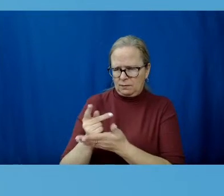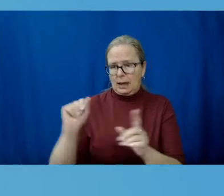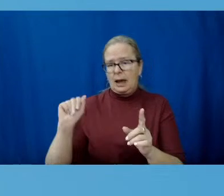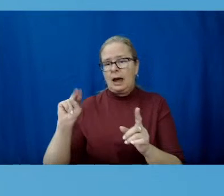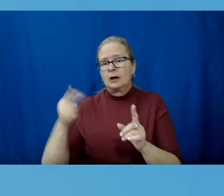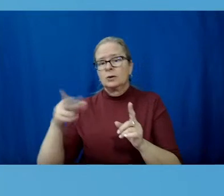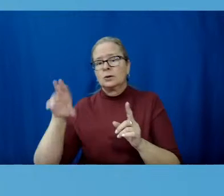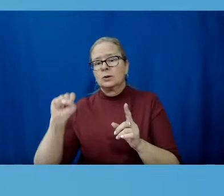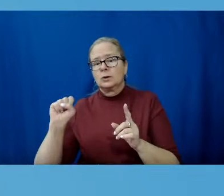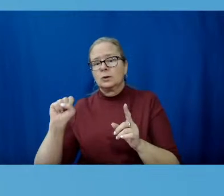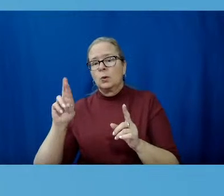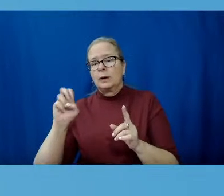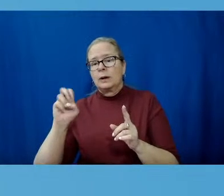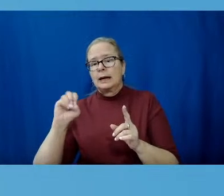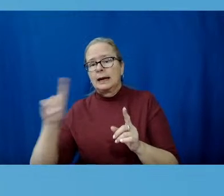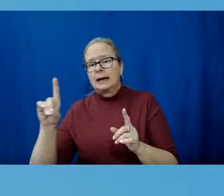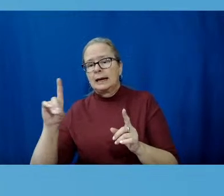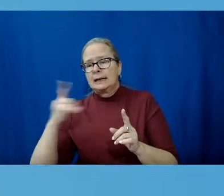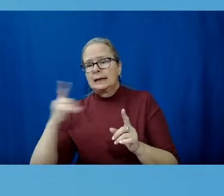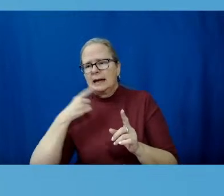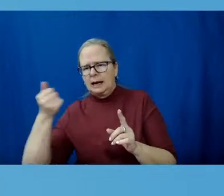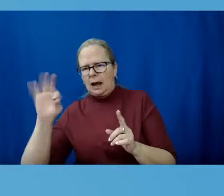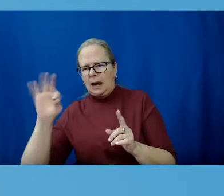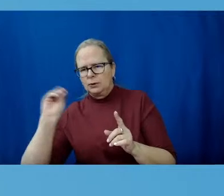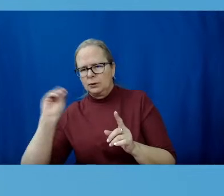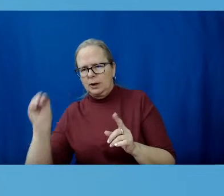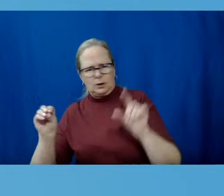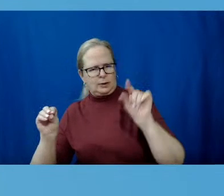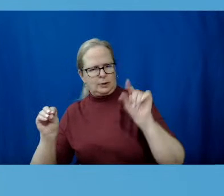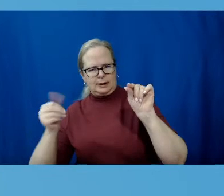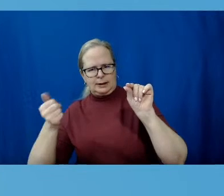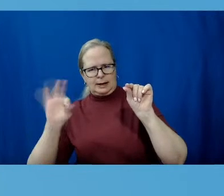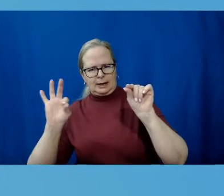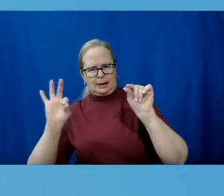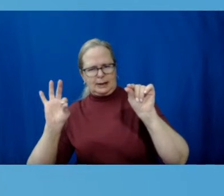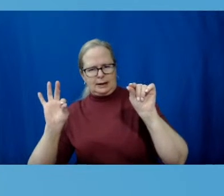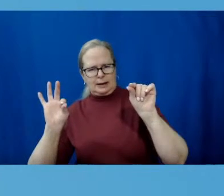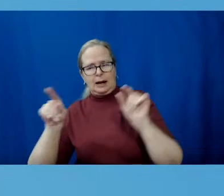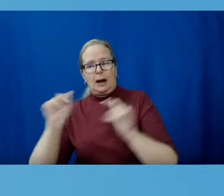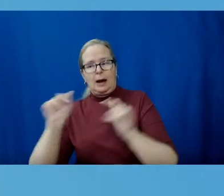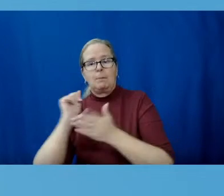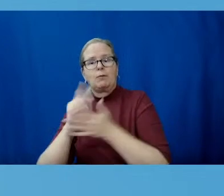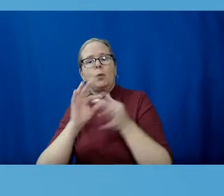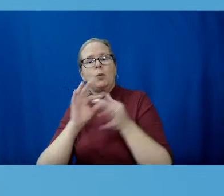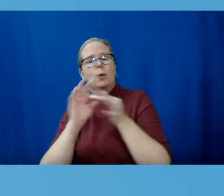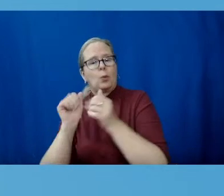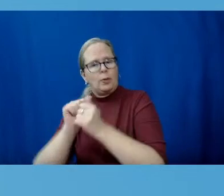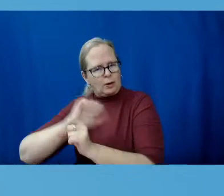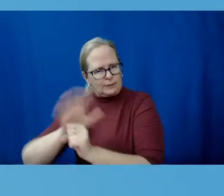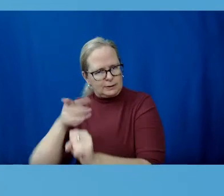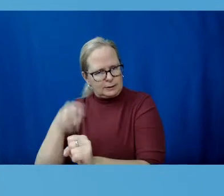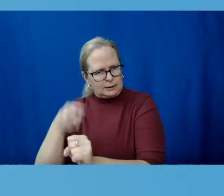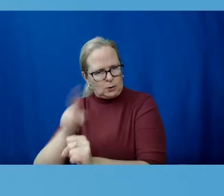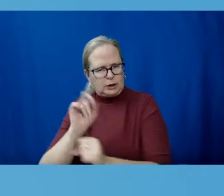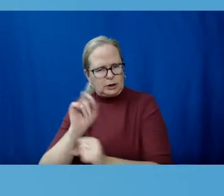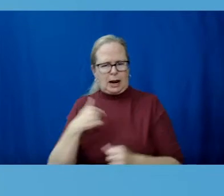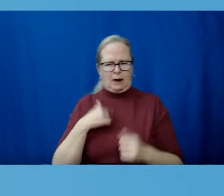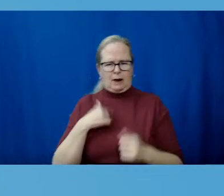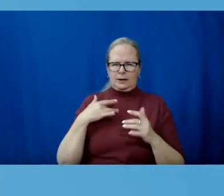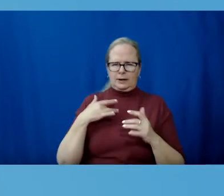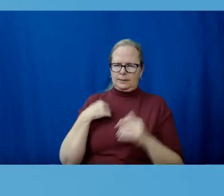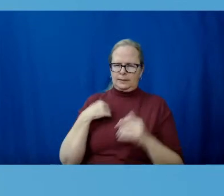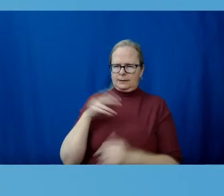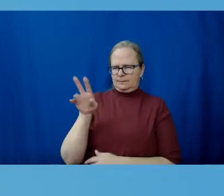I agree totally with Graham. My entire analysis is that politics has driven Jason Kenney's approach, but it's not been very